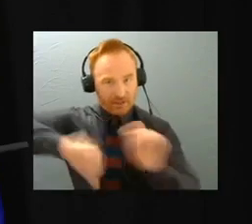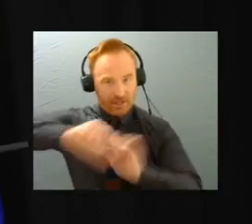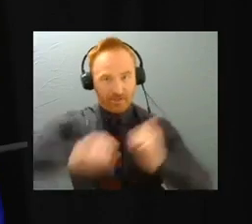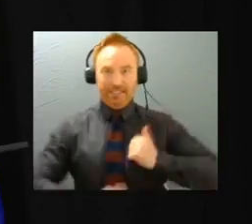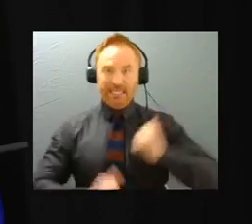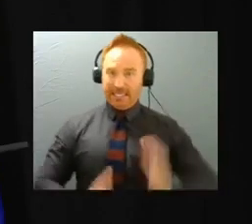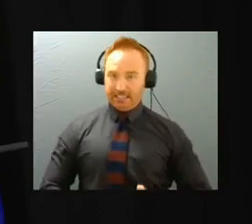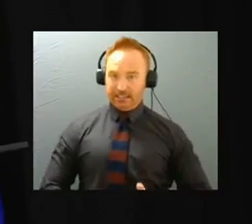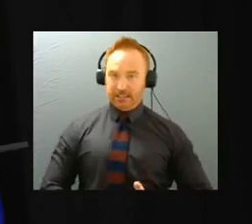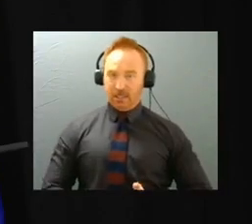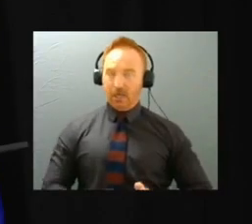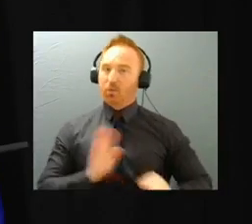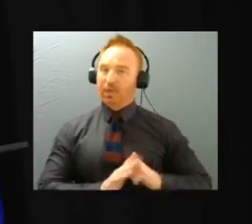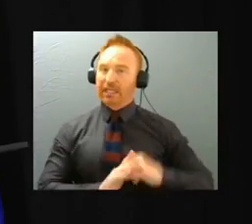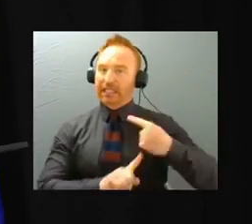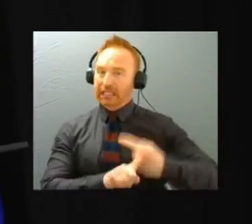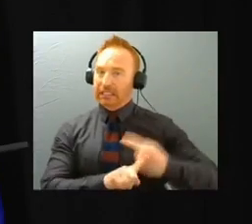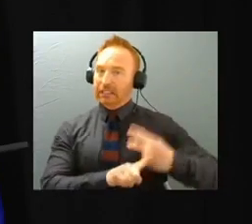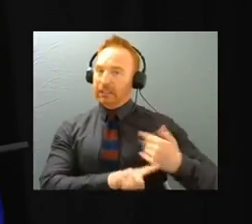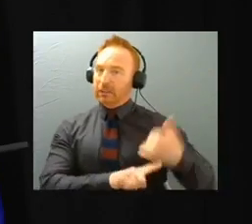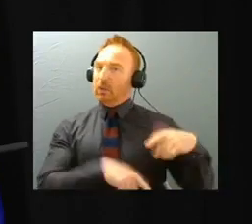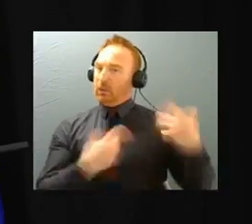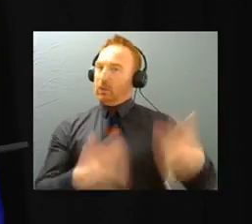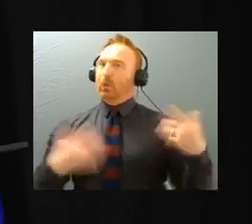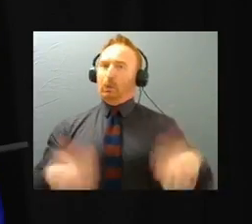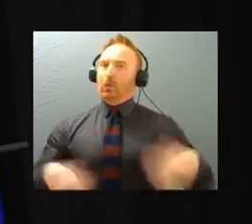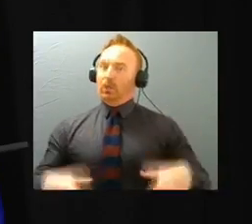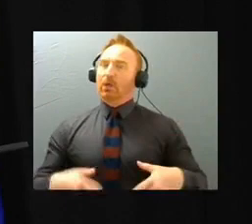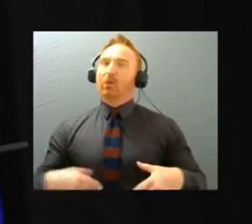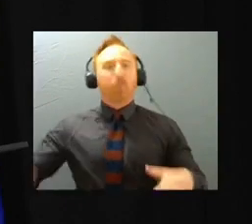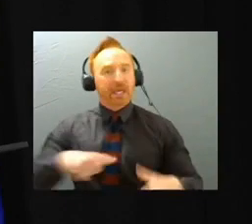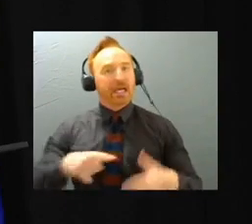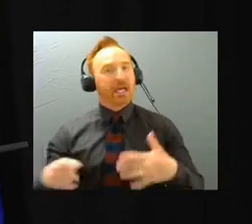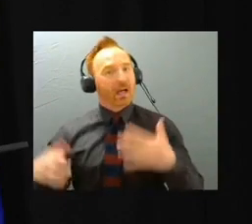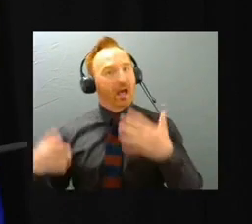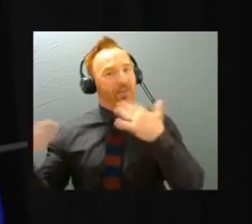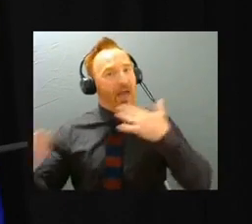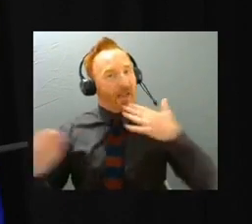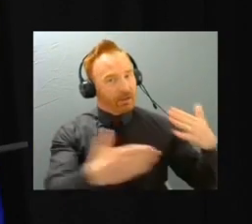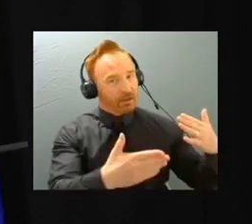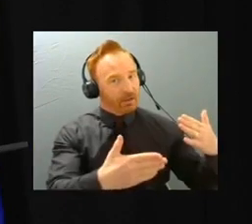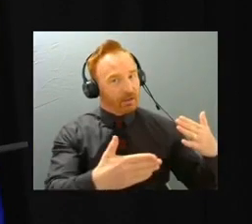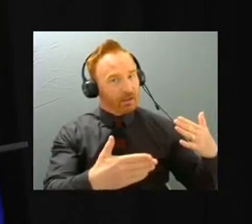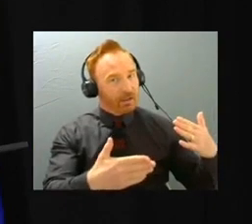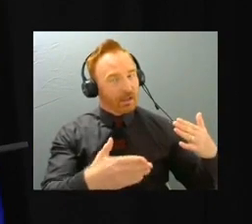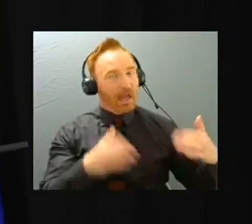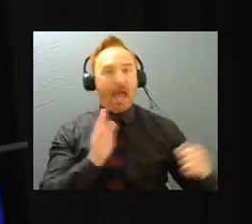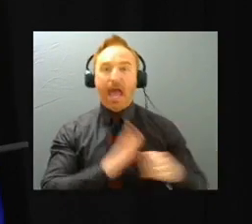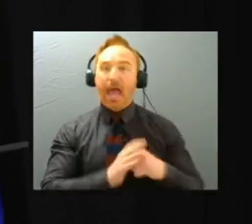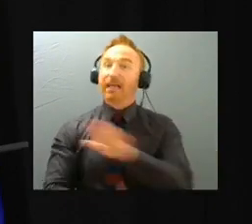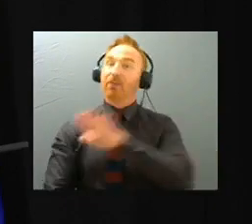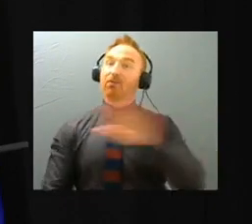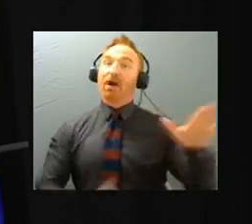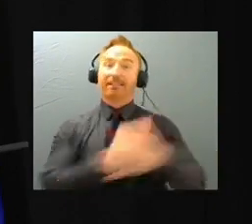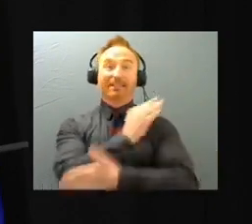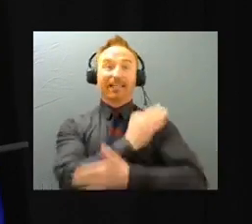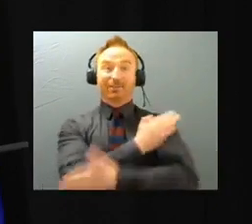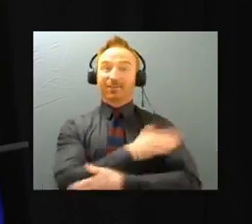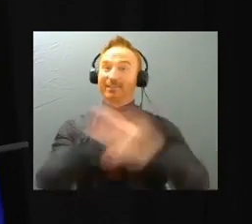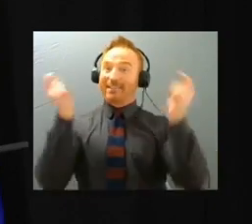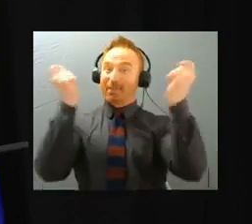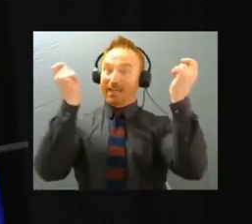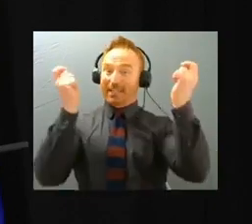months. We have a lot to be thankful for and a lot to celebrate as a nation. This includes our multiculturalism